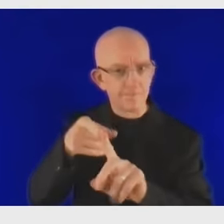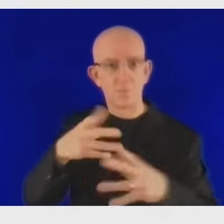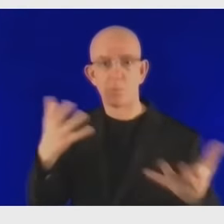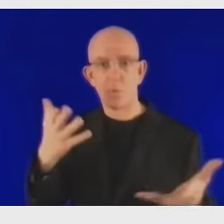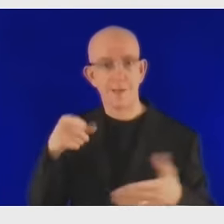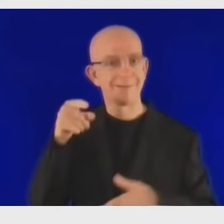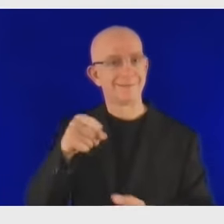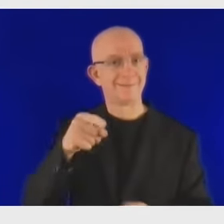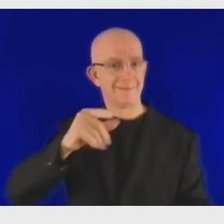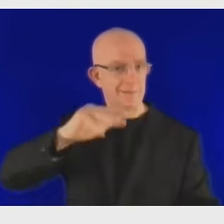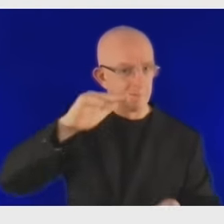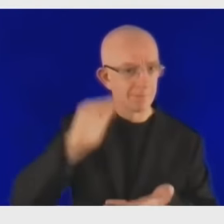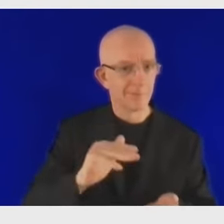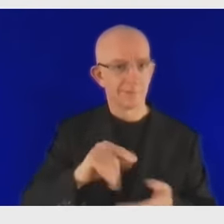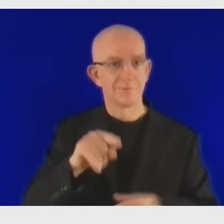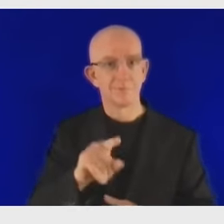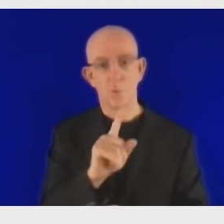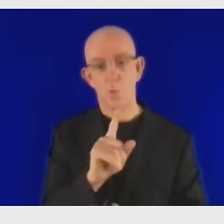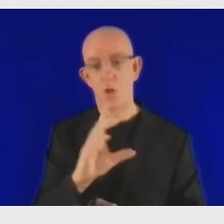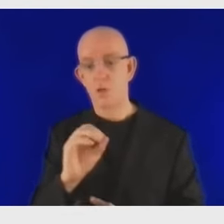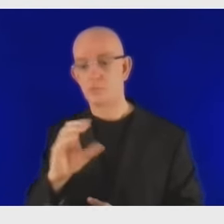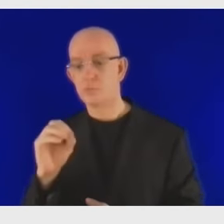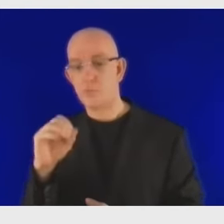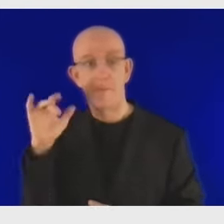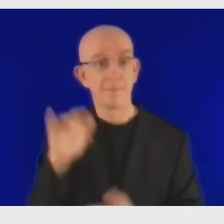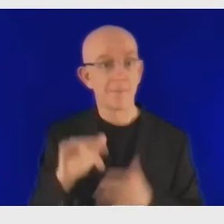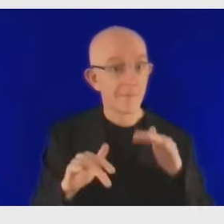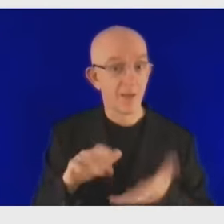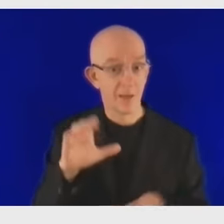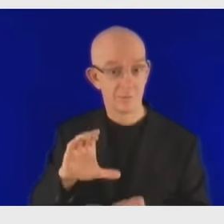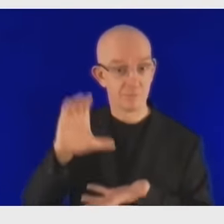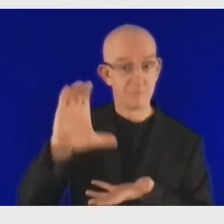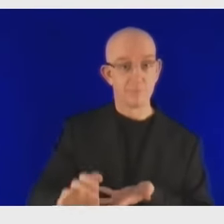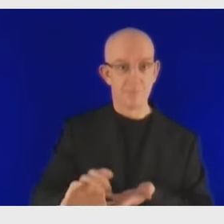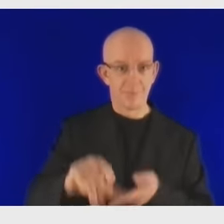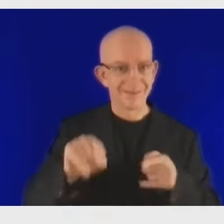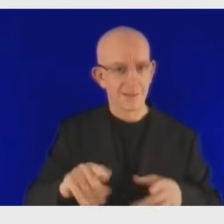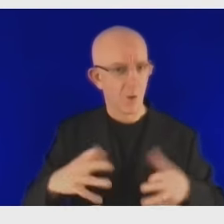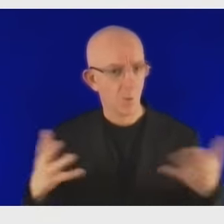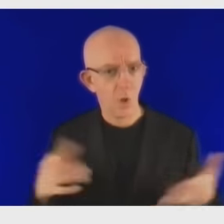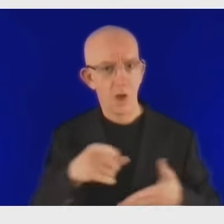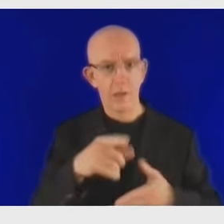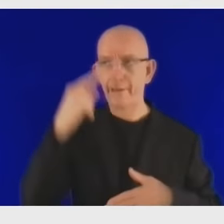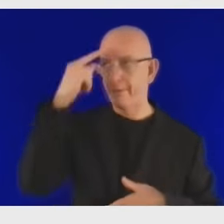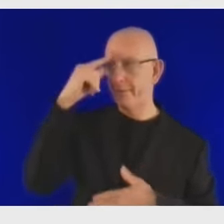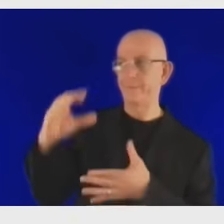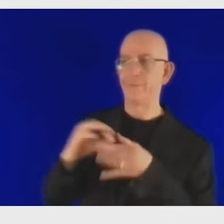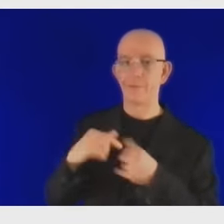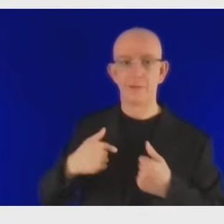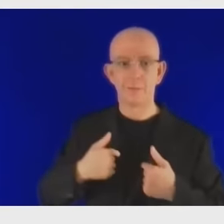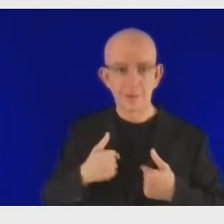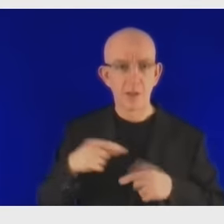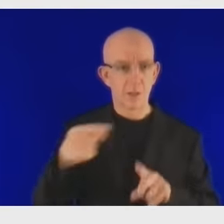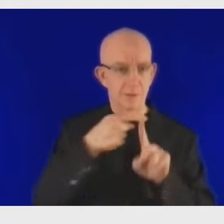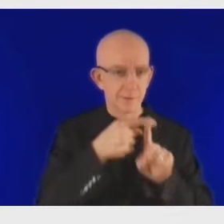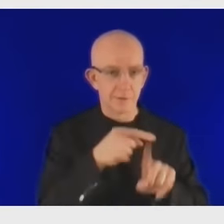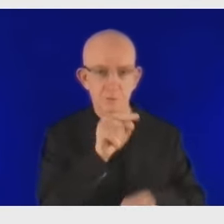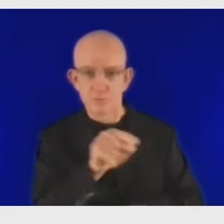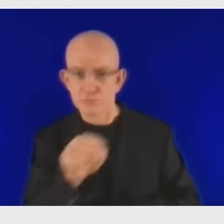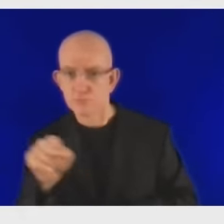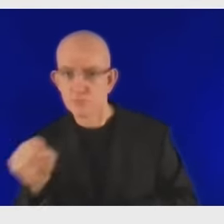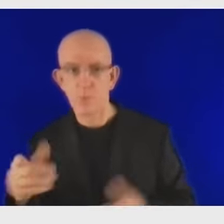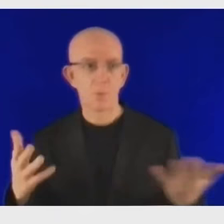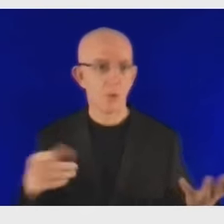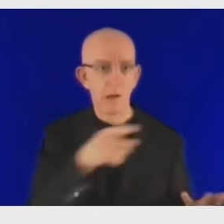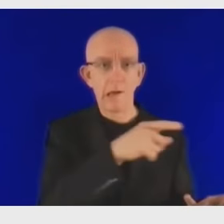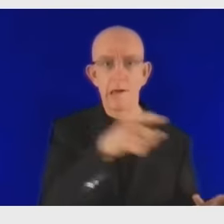50% of its lending there. What is the World Bank doing? These are all institutions that have representation of government, which represents us, the people. So